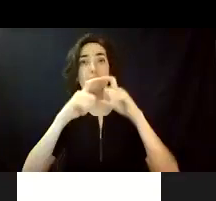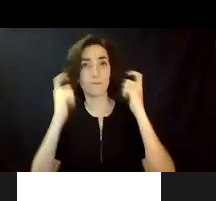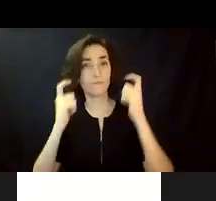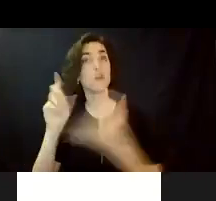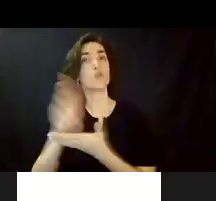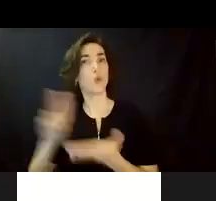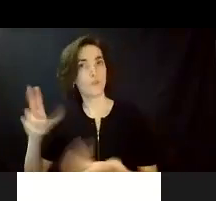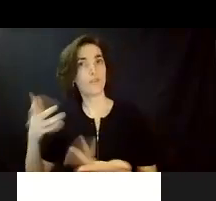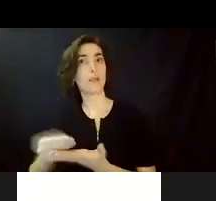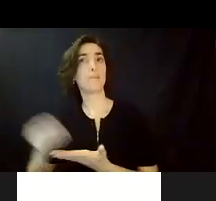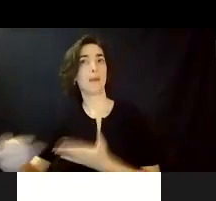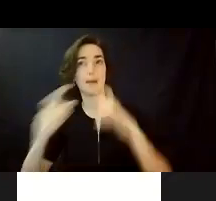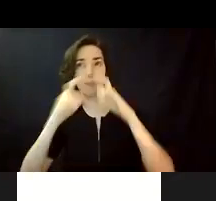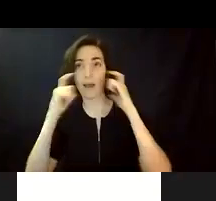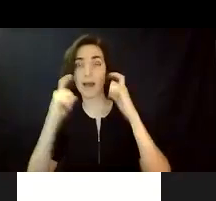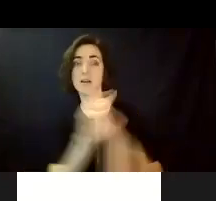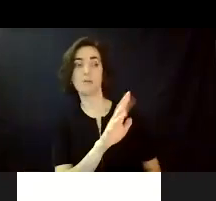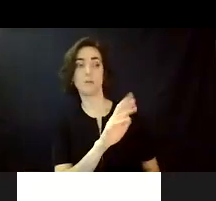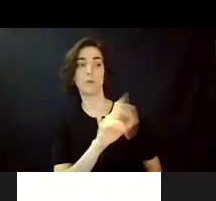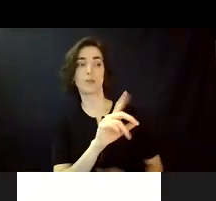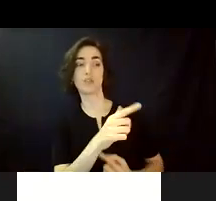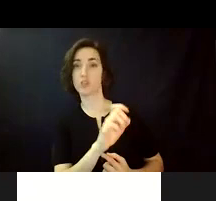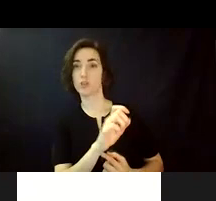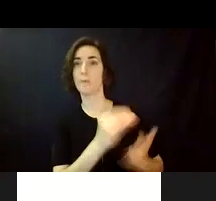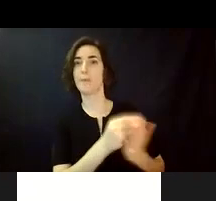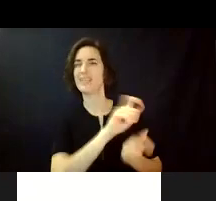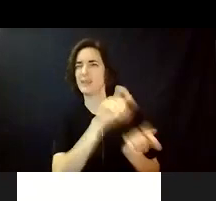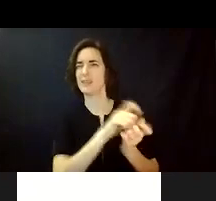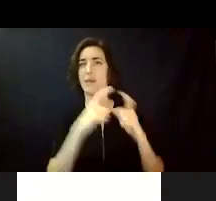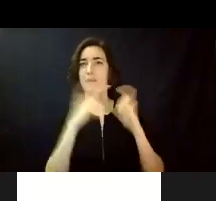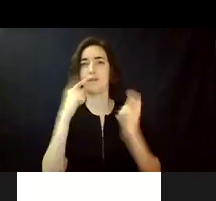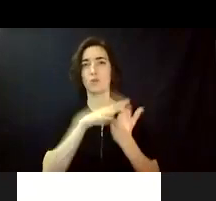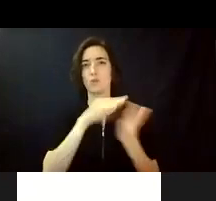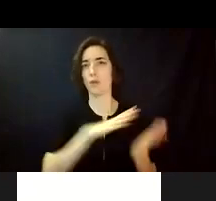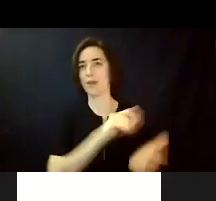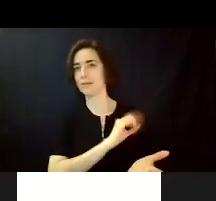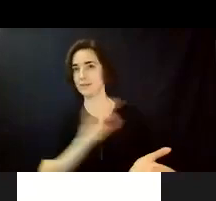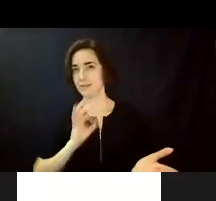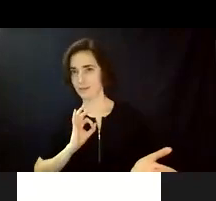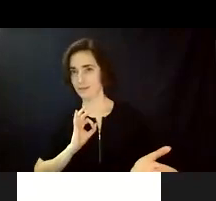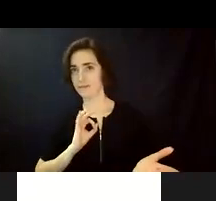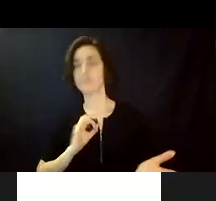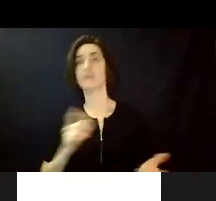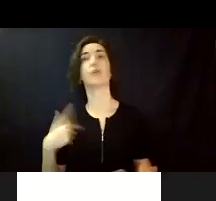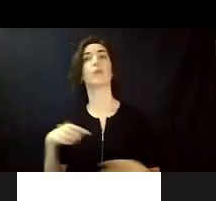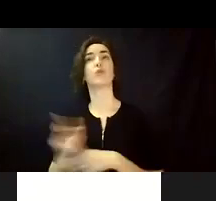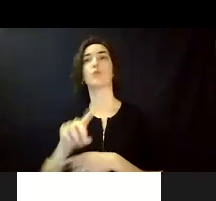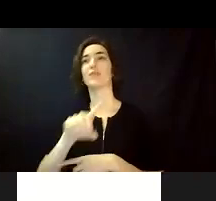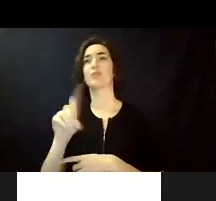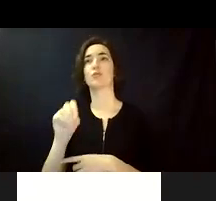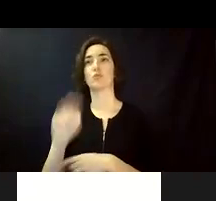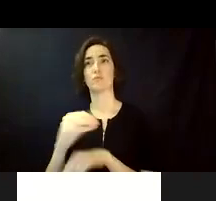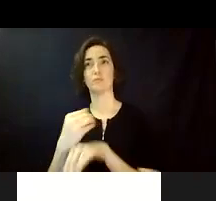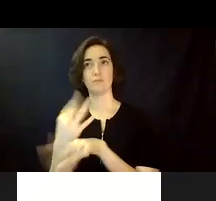purchased some specific for our students and staff. We are utilizing Zoom